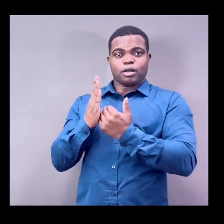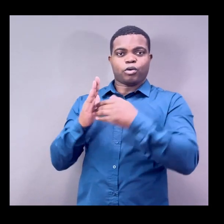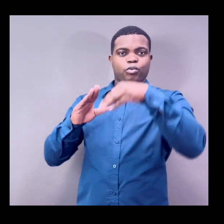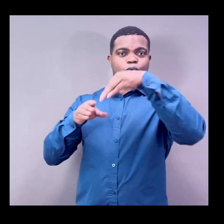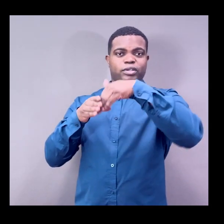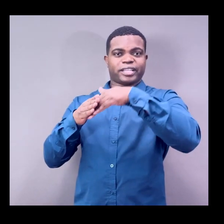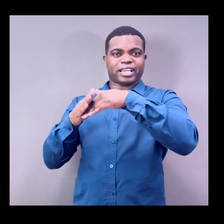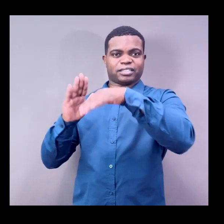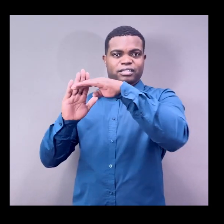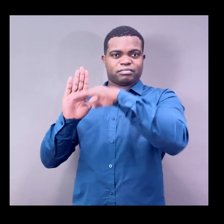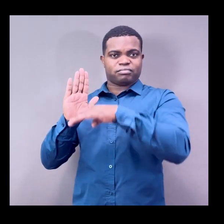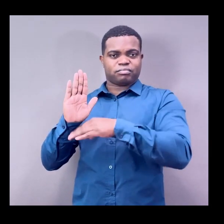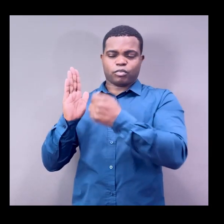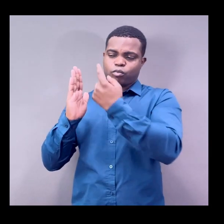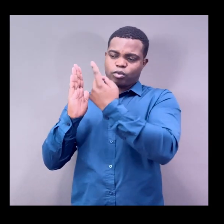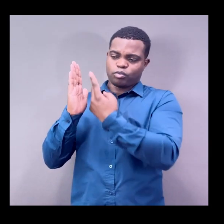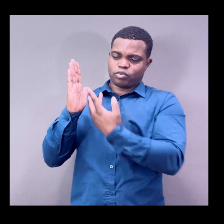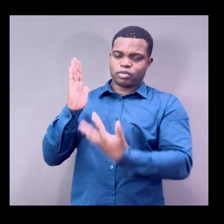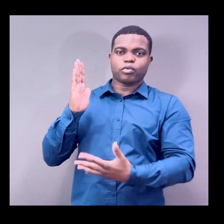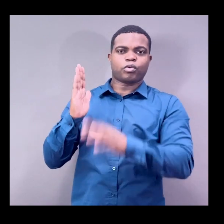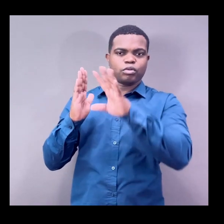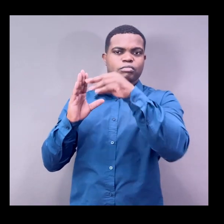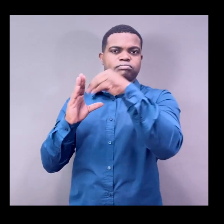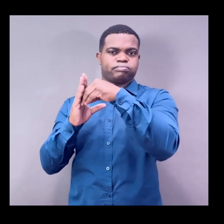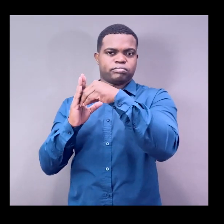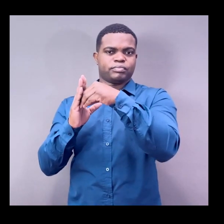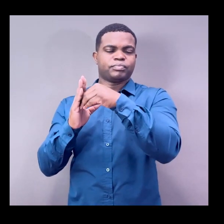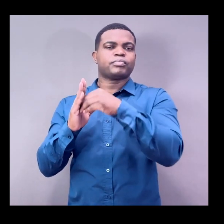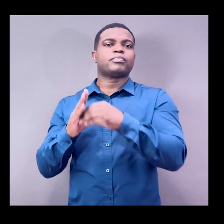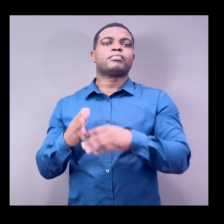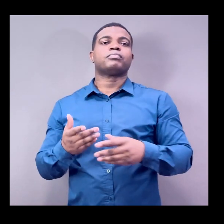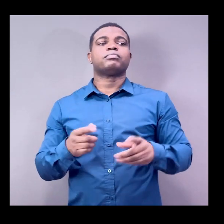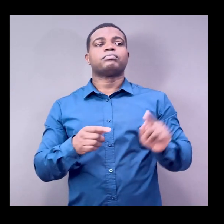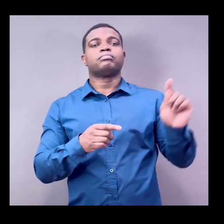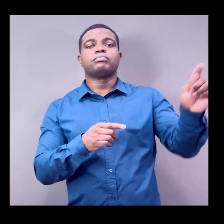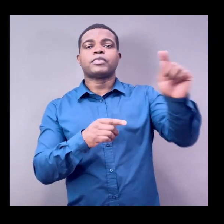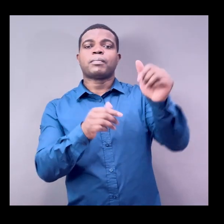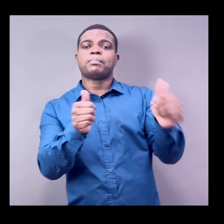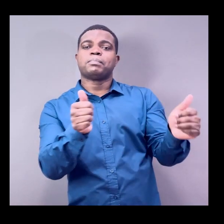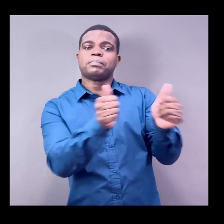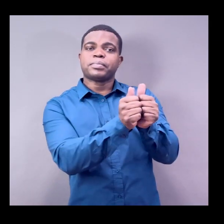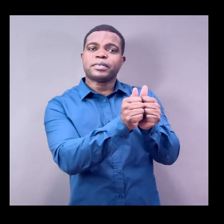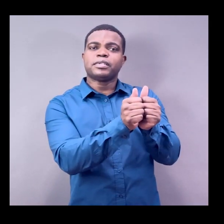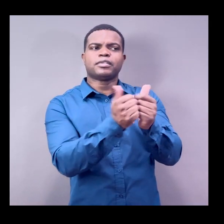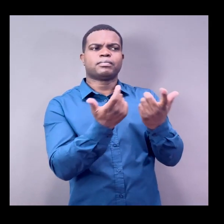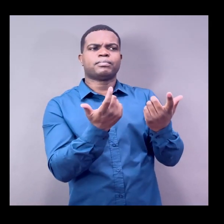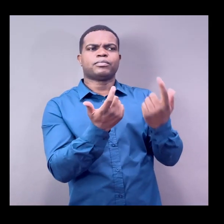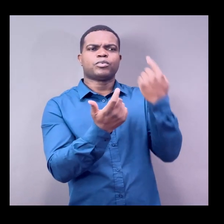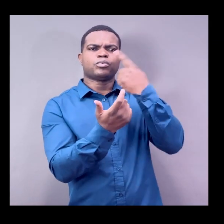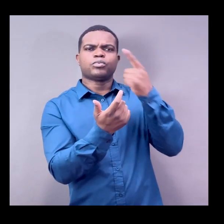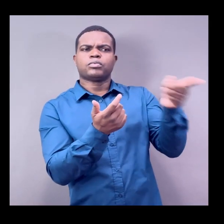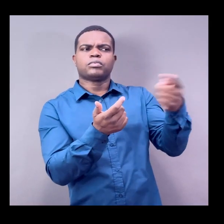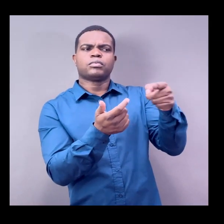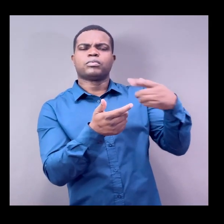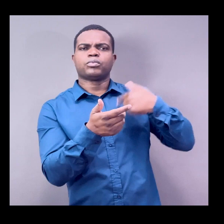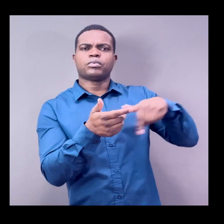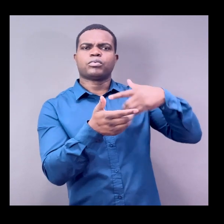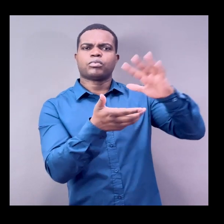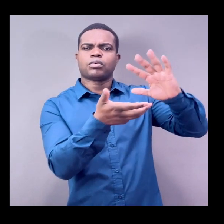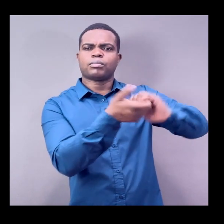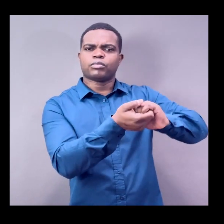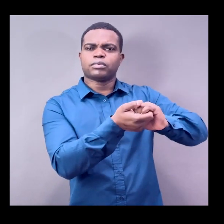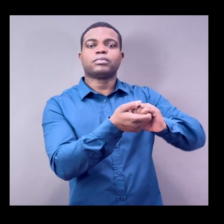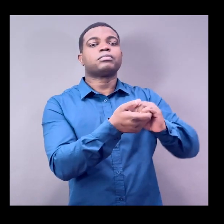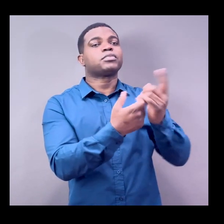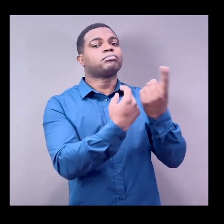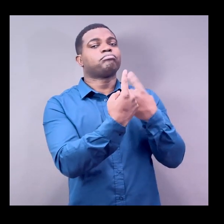table of content. So collaborative partnerships, here you are going to be talking about